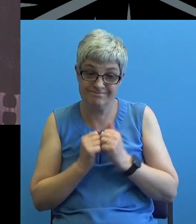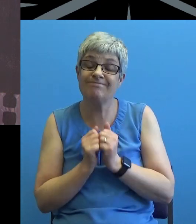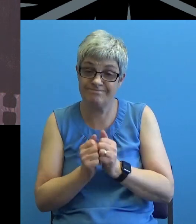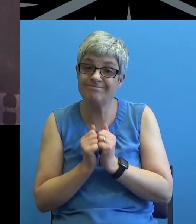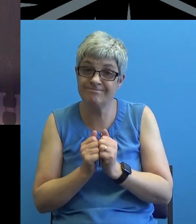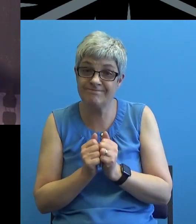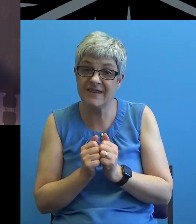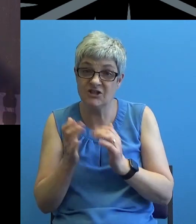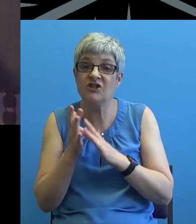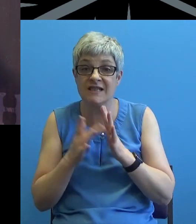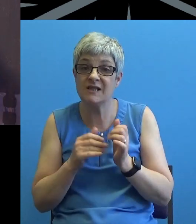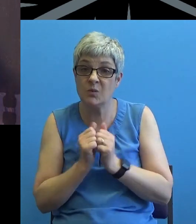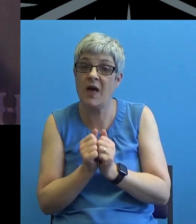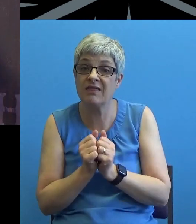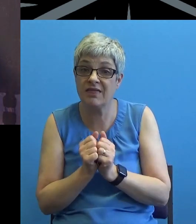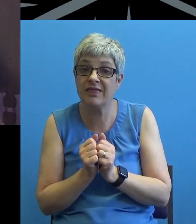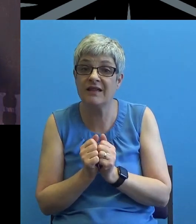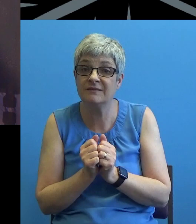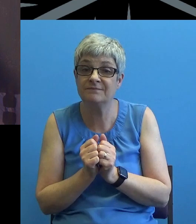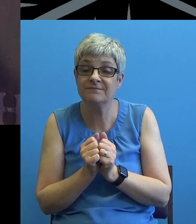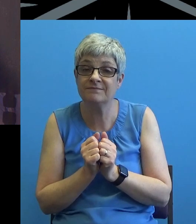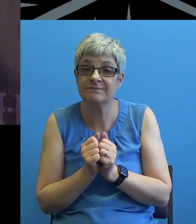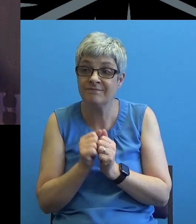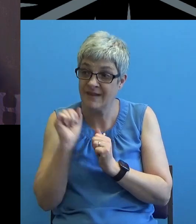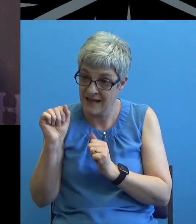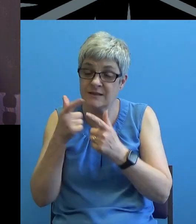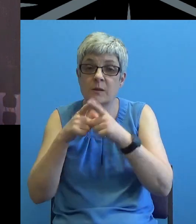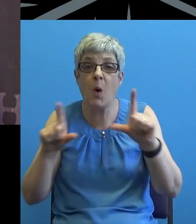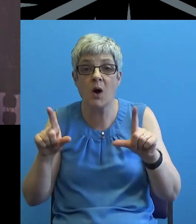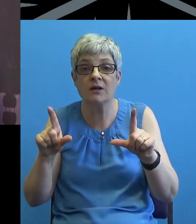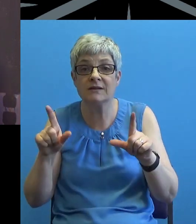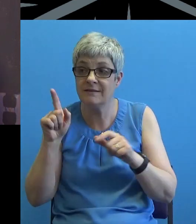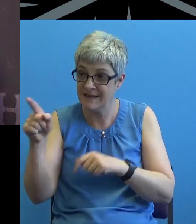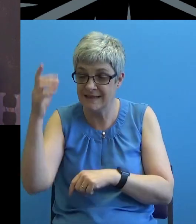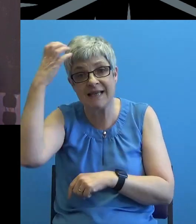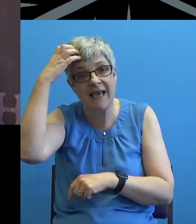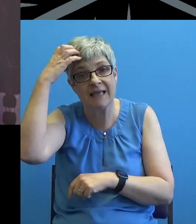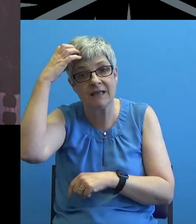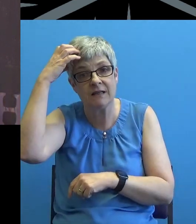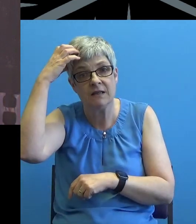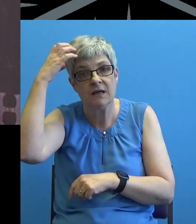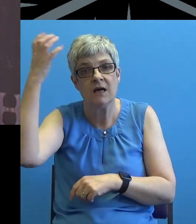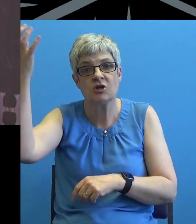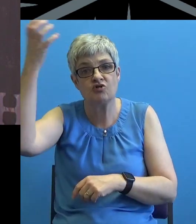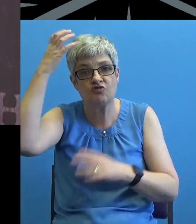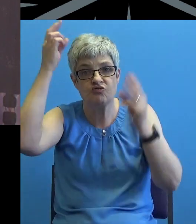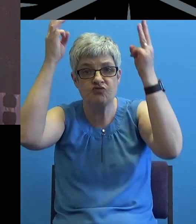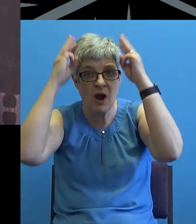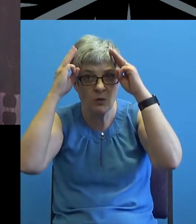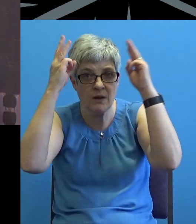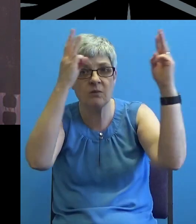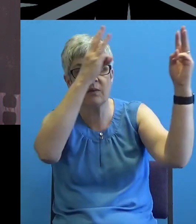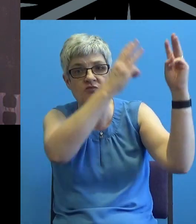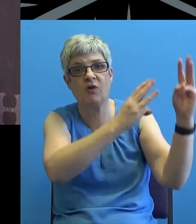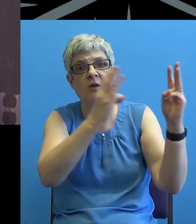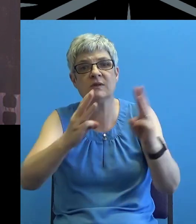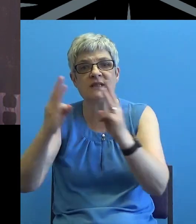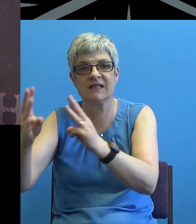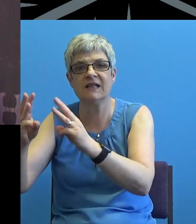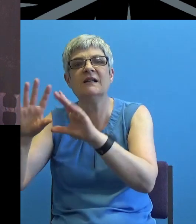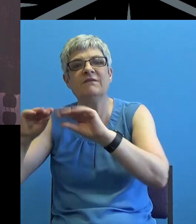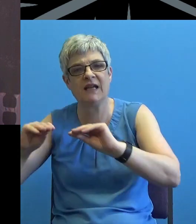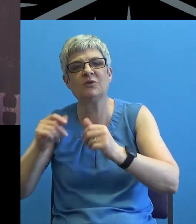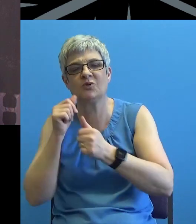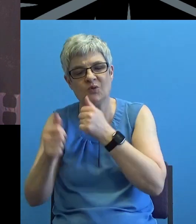It's worth it. Jesus is worth it. He's Lord, he's King. Crown him with many crowns is our closing